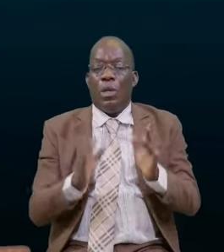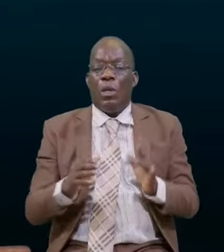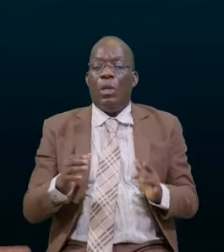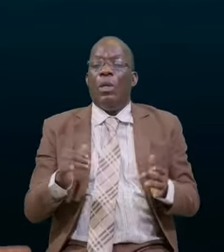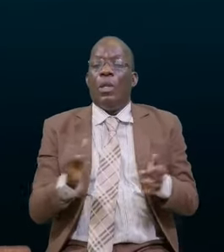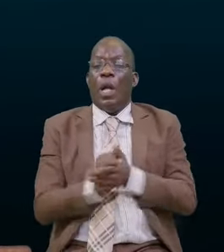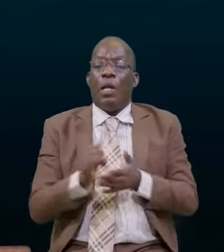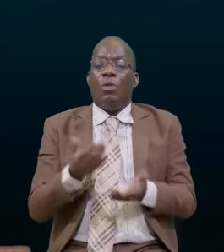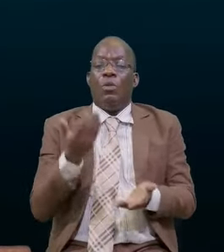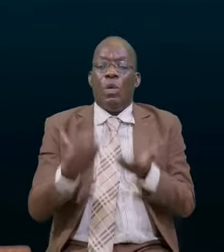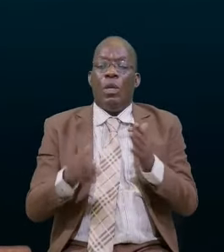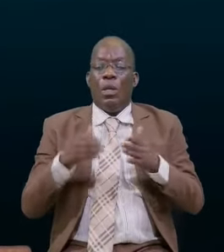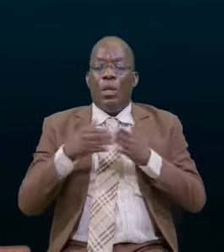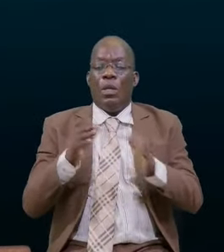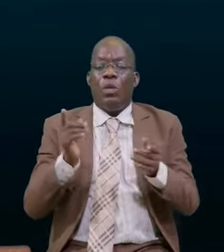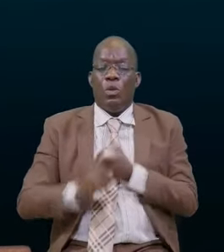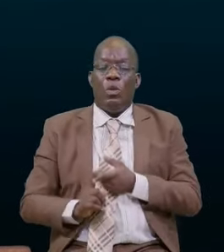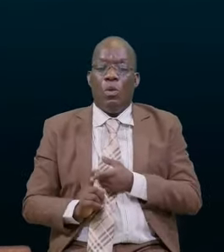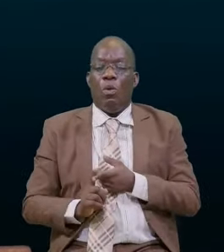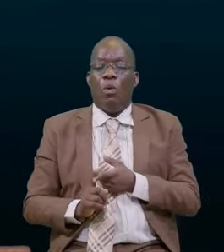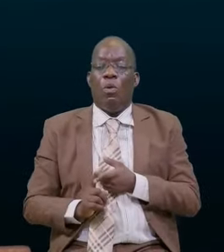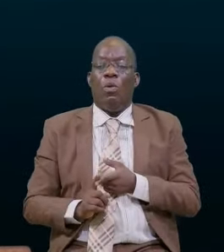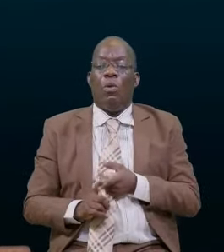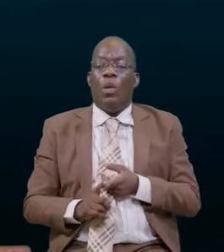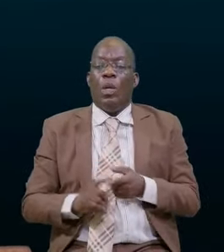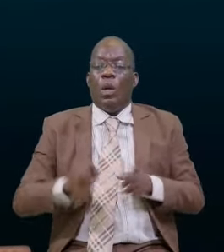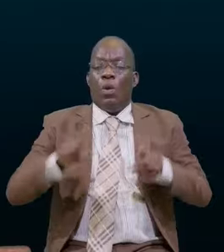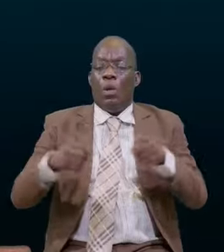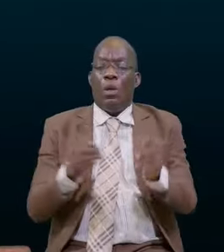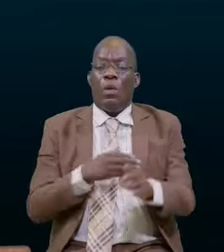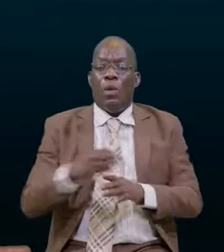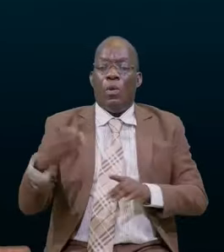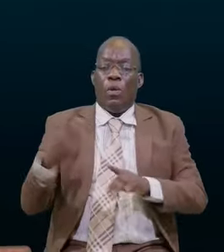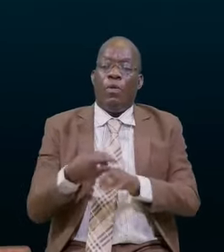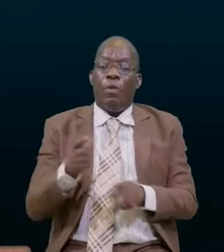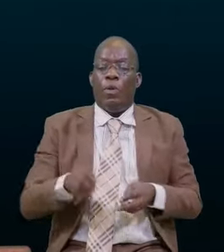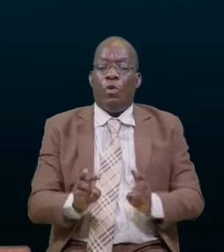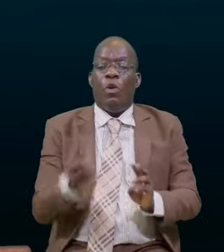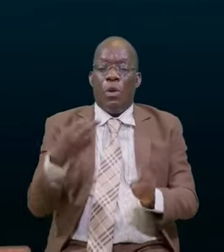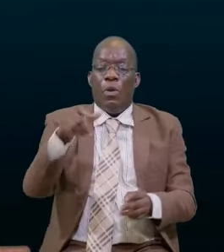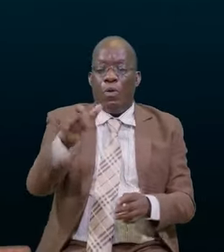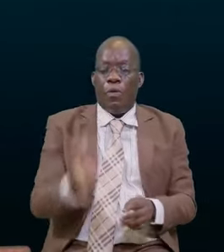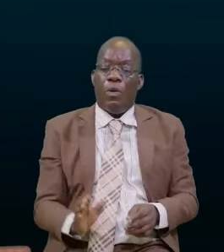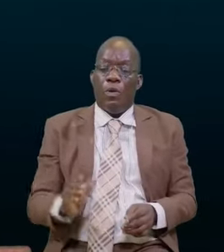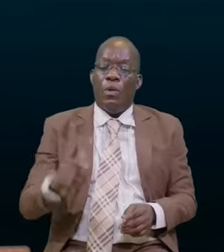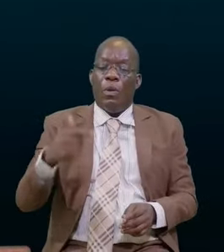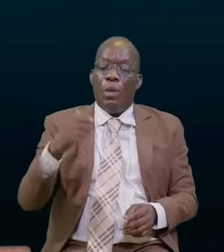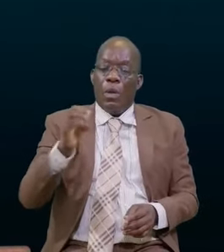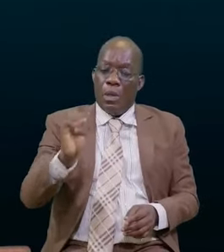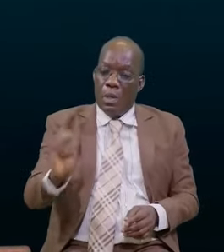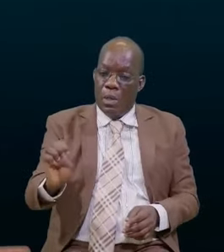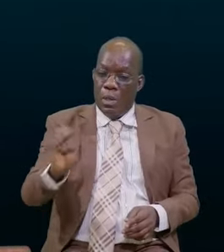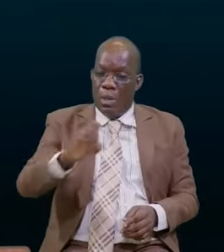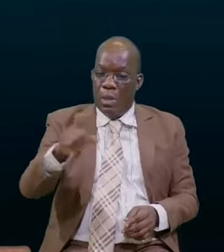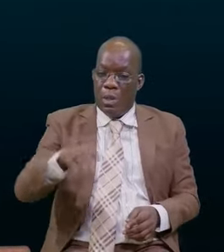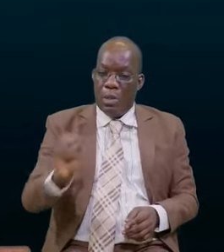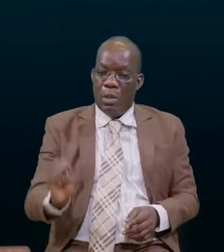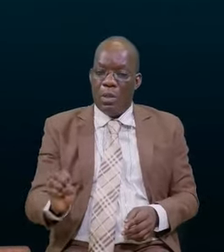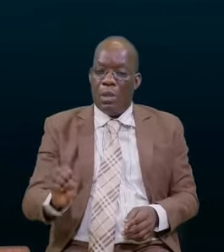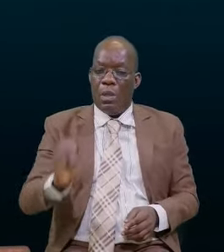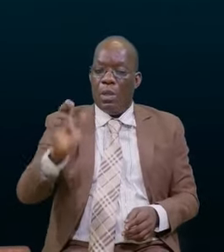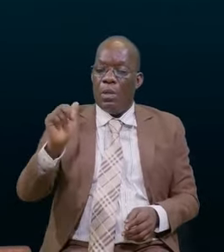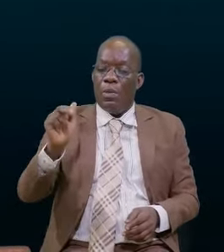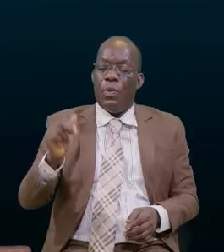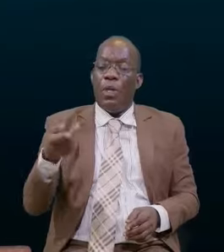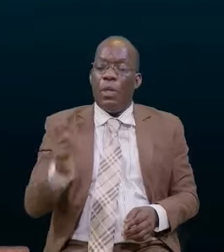in the Book of Ezekiel chapter 13 Ezekiel chapter 13 the message that is coming